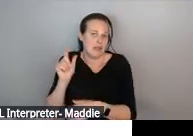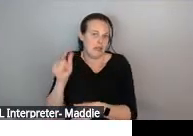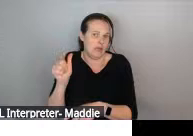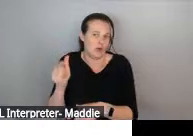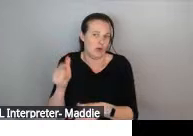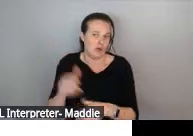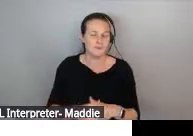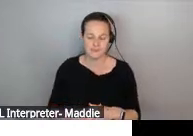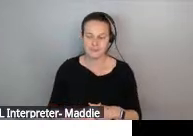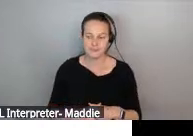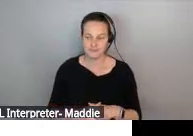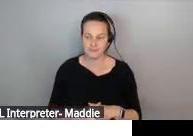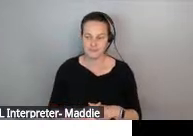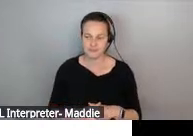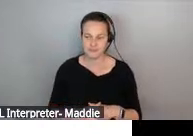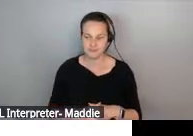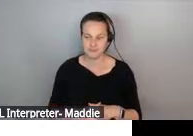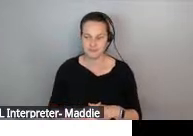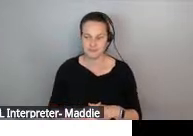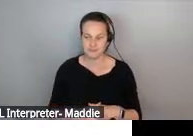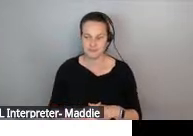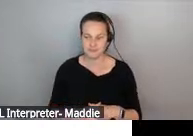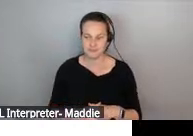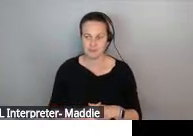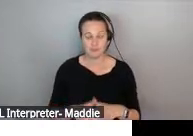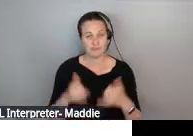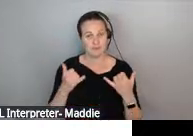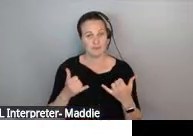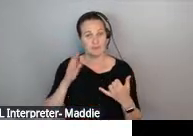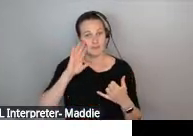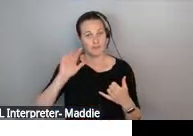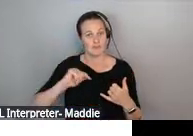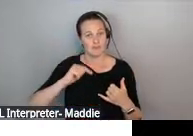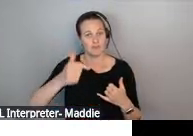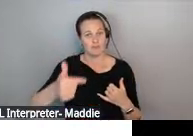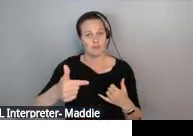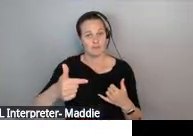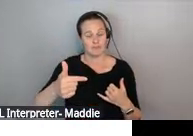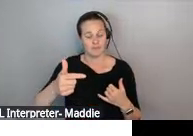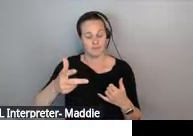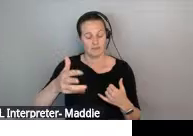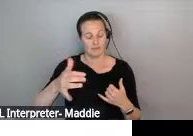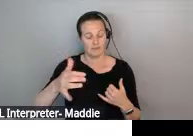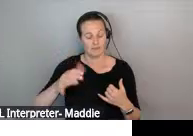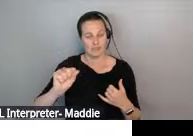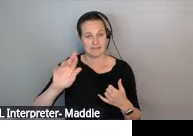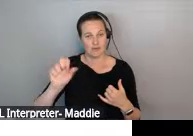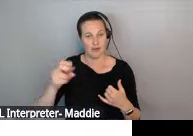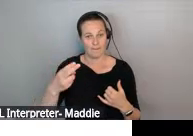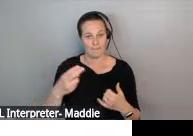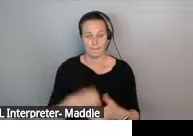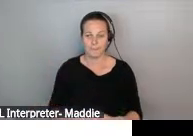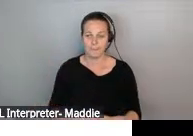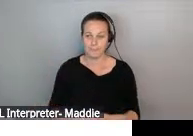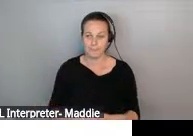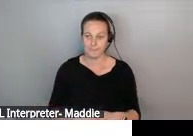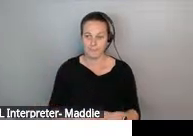Um, and so now I'm going to be passing it over. And so now I'm going to be passing it over to Sarah.